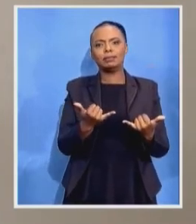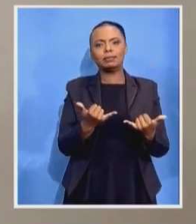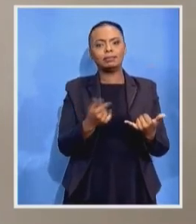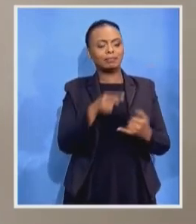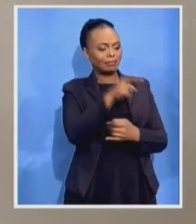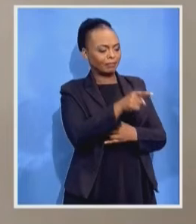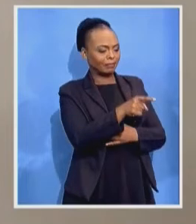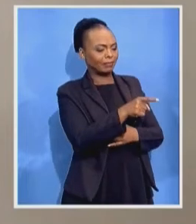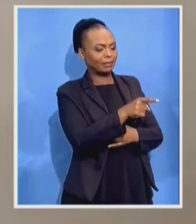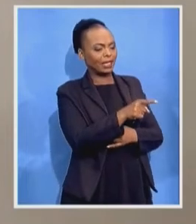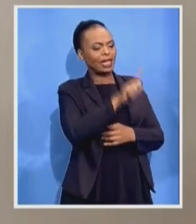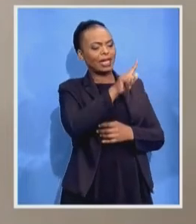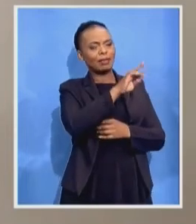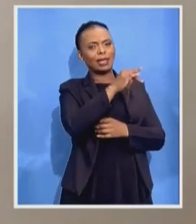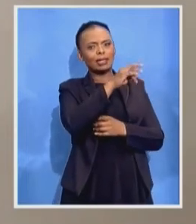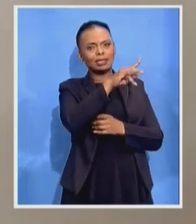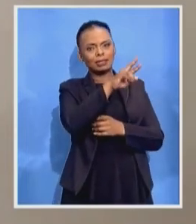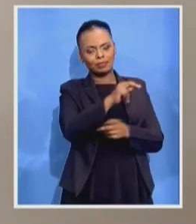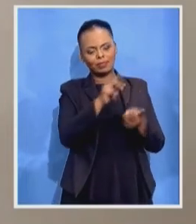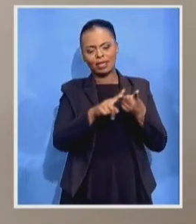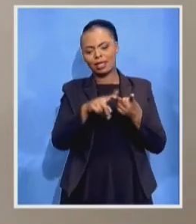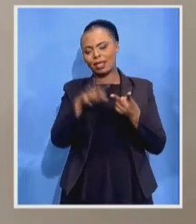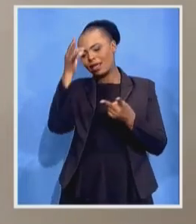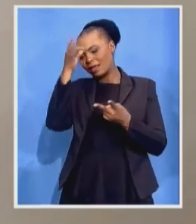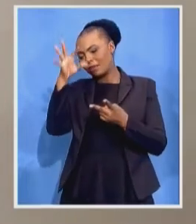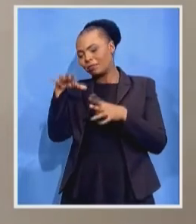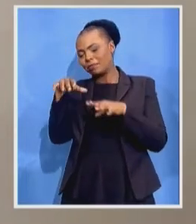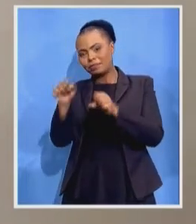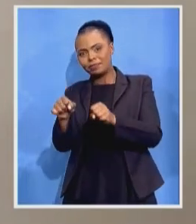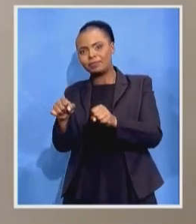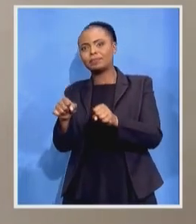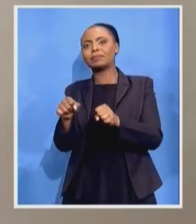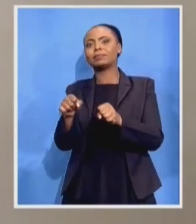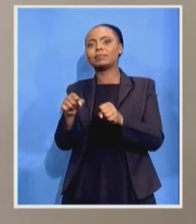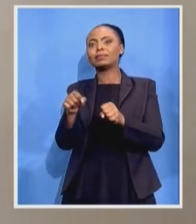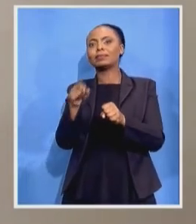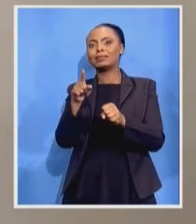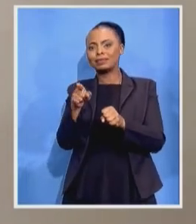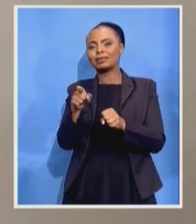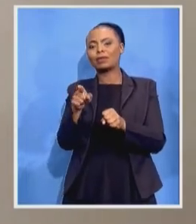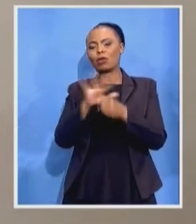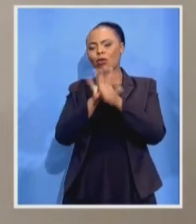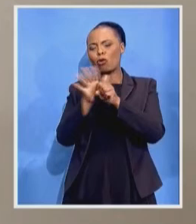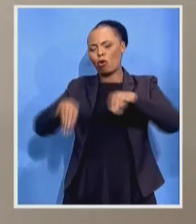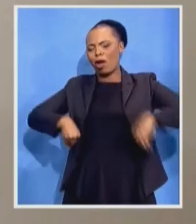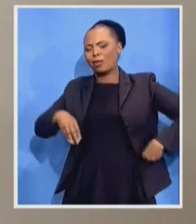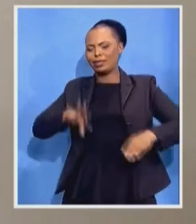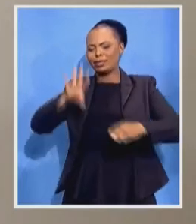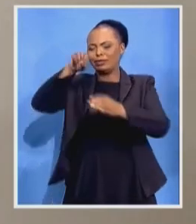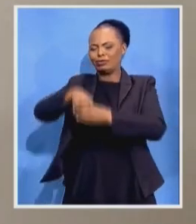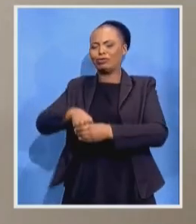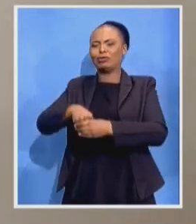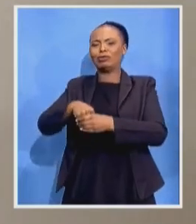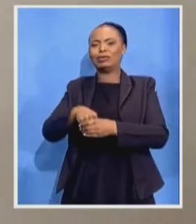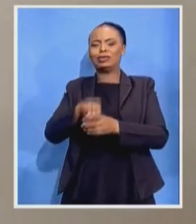agenda, and state capture and its corruption networks on the other. And these terrible